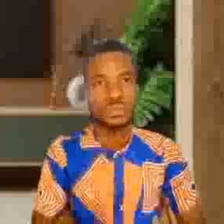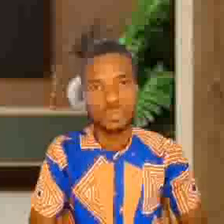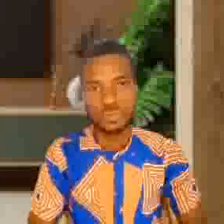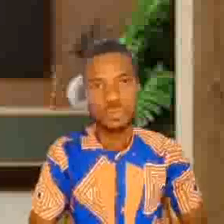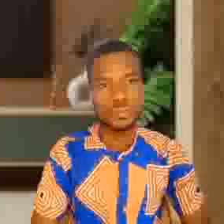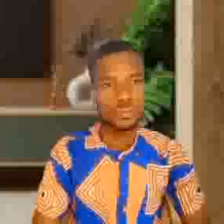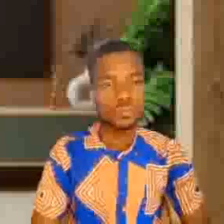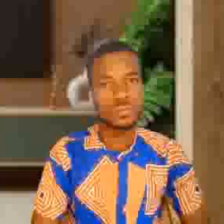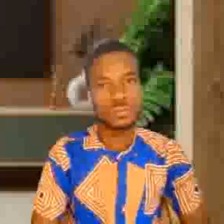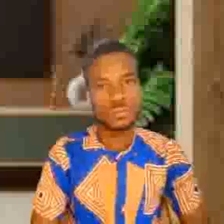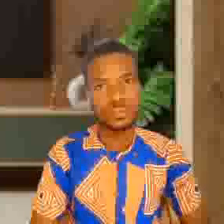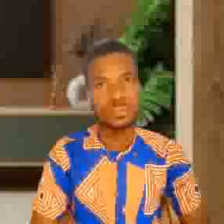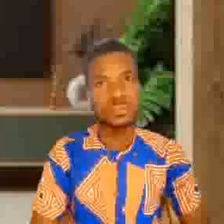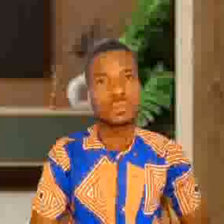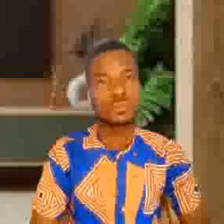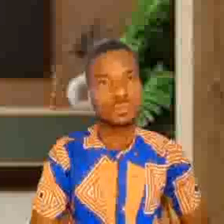human beings to.